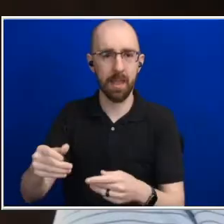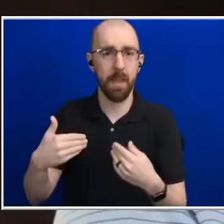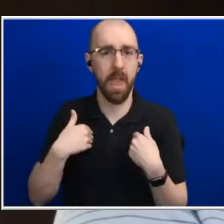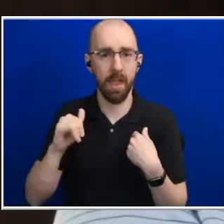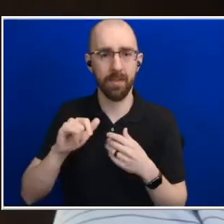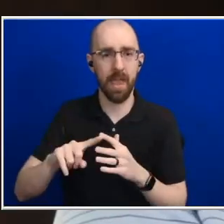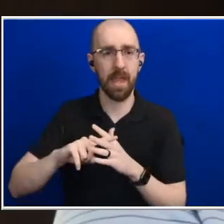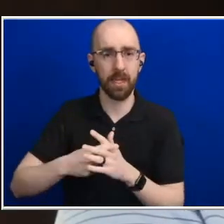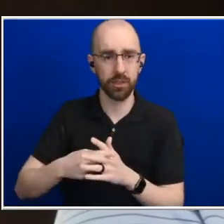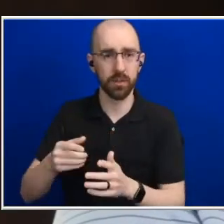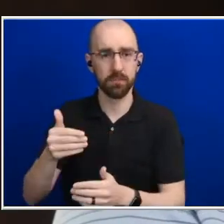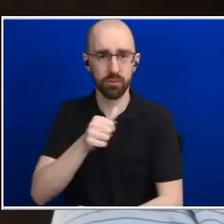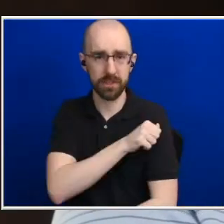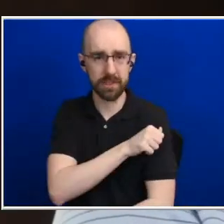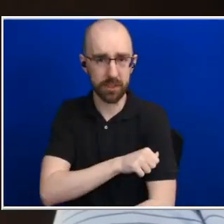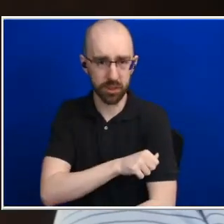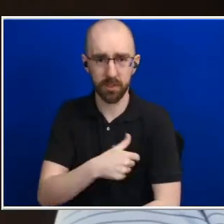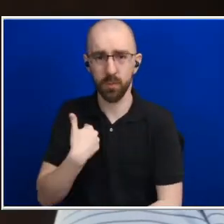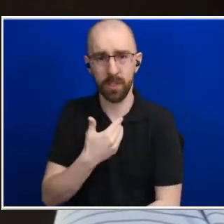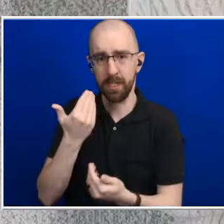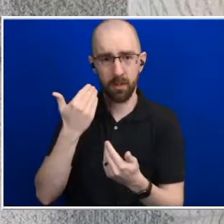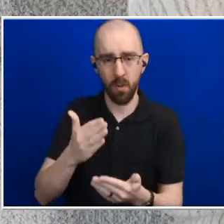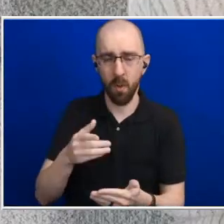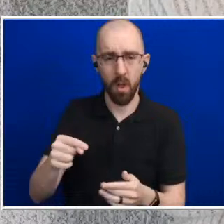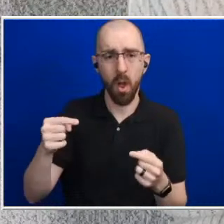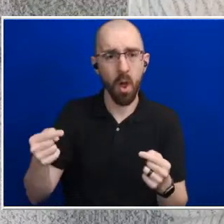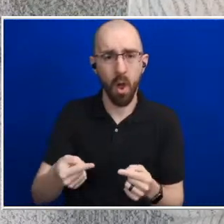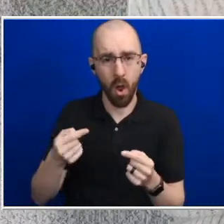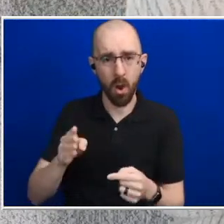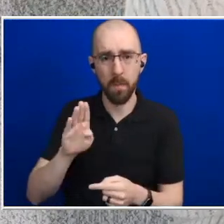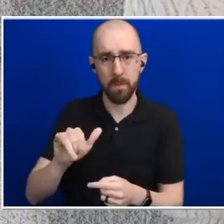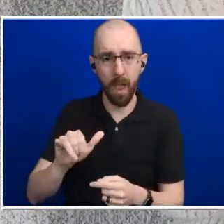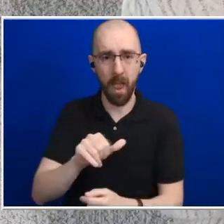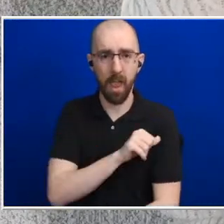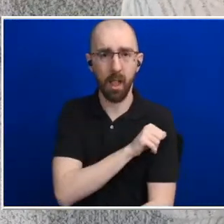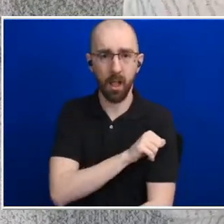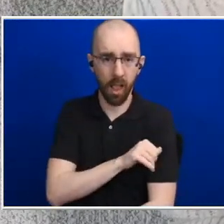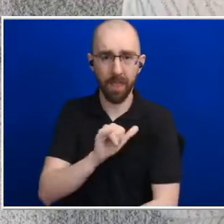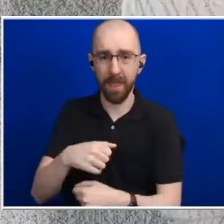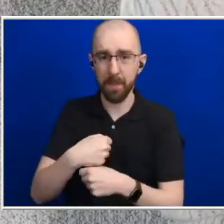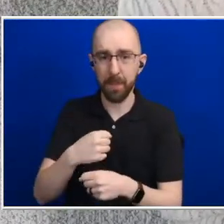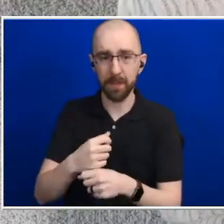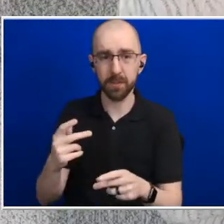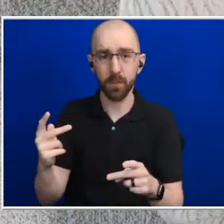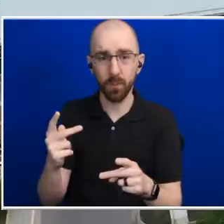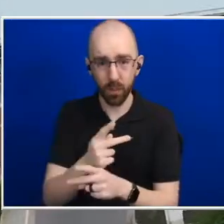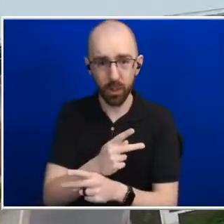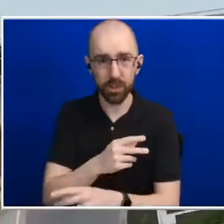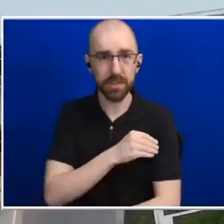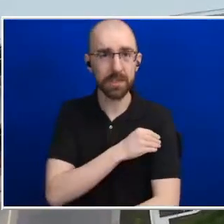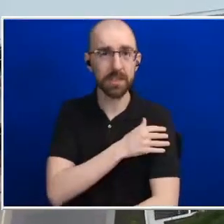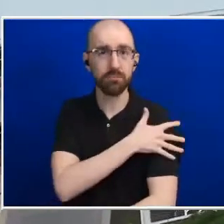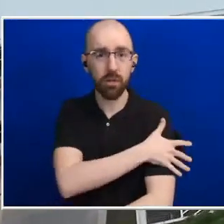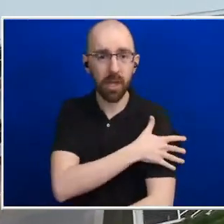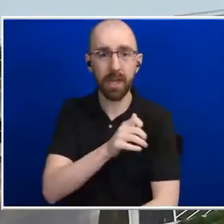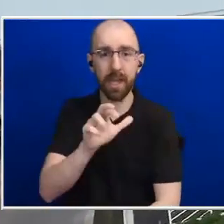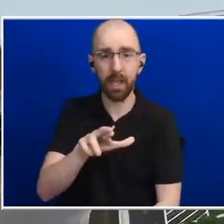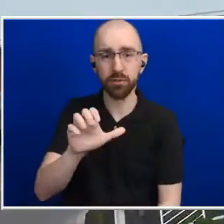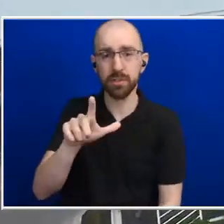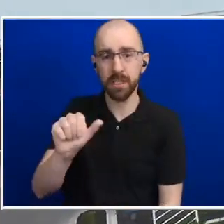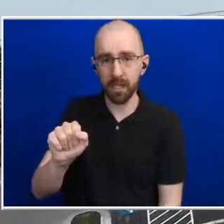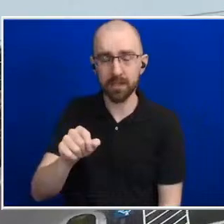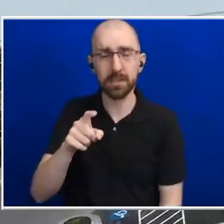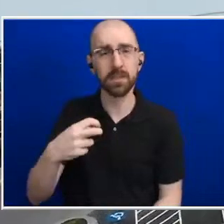procedure. We didn't know that there was any harm by making it cut. That makes it worse by spreading those cancer cells. They switched Hayden's care